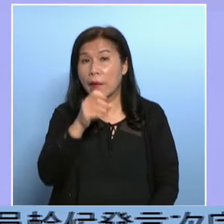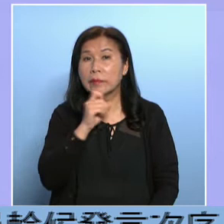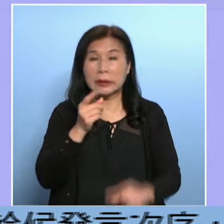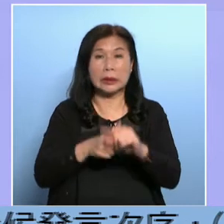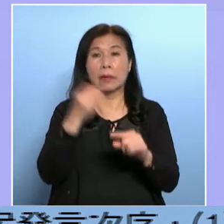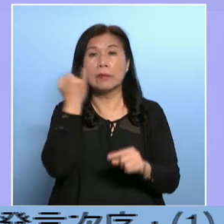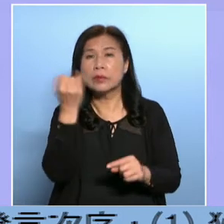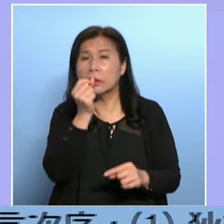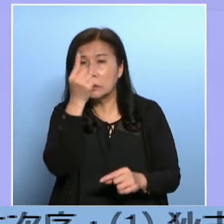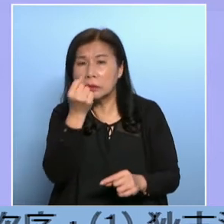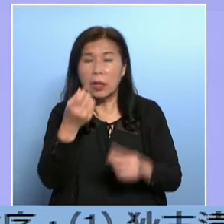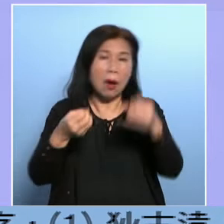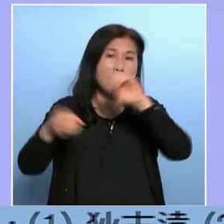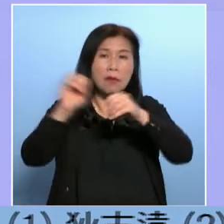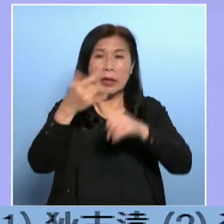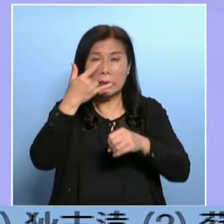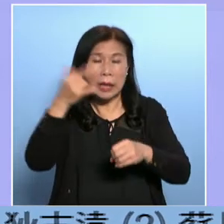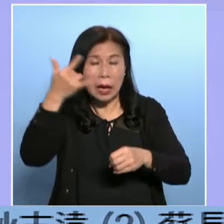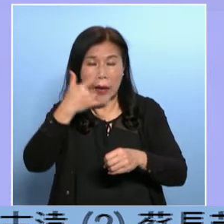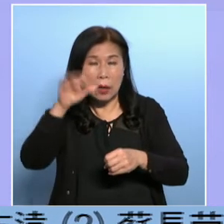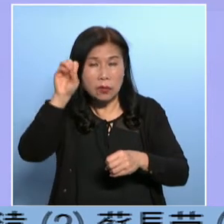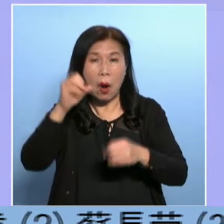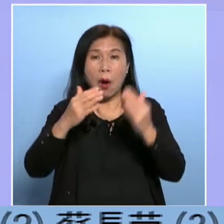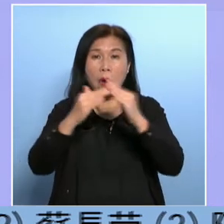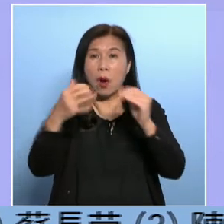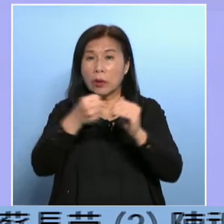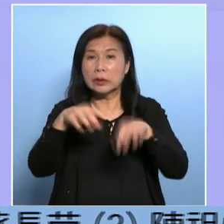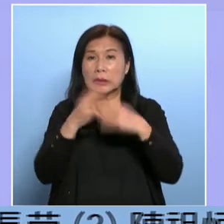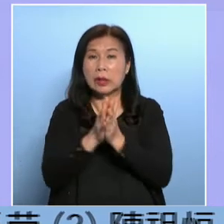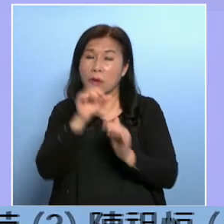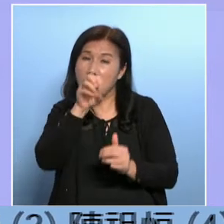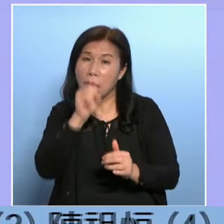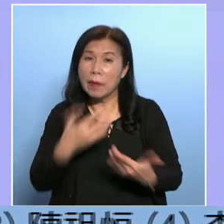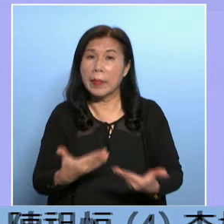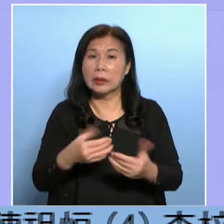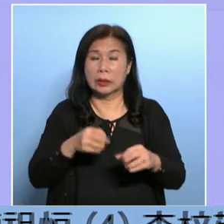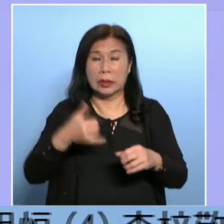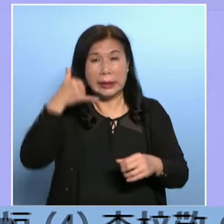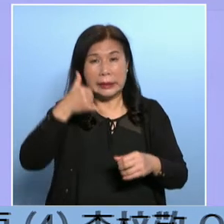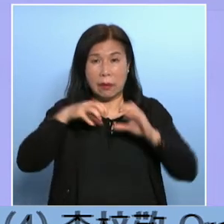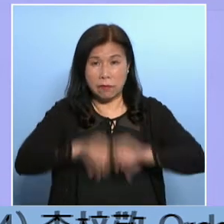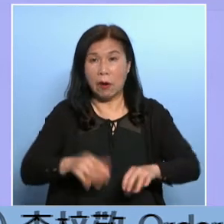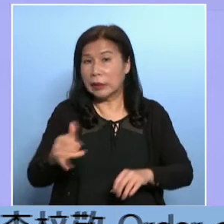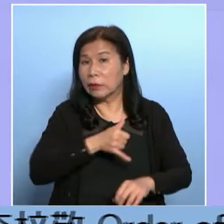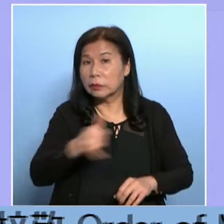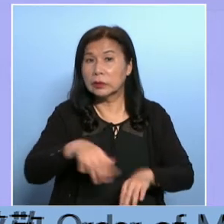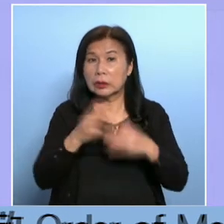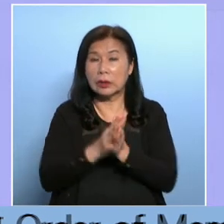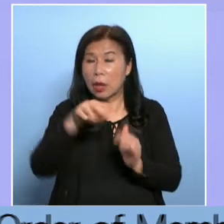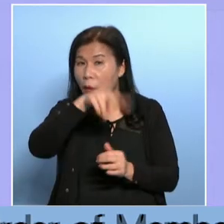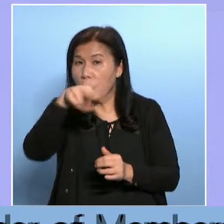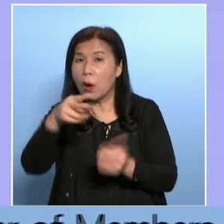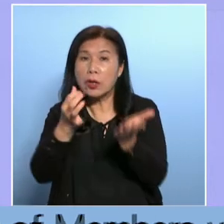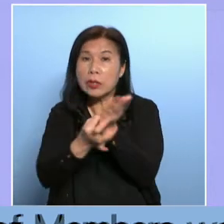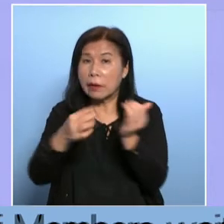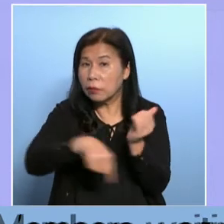I pointed out so many times why that the Secretary for IT kept stressing that